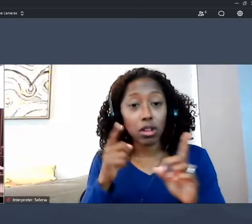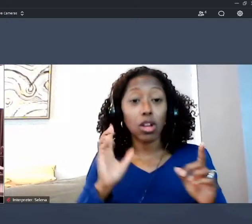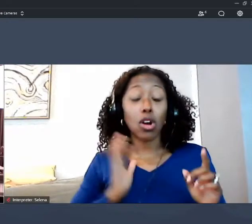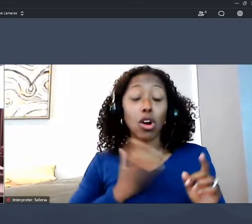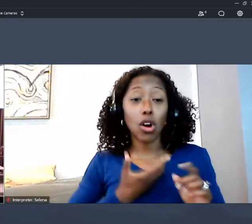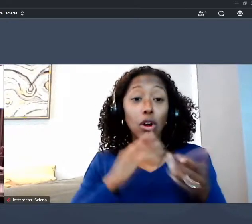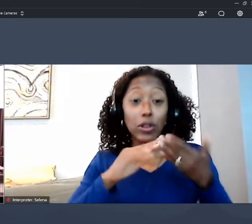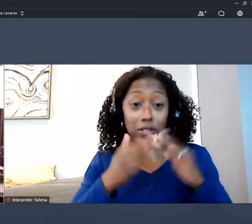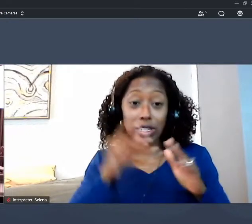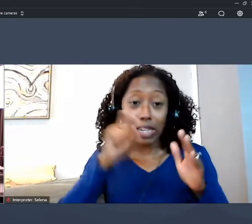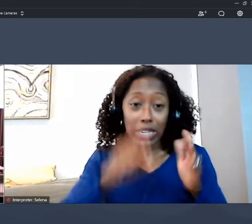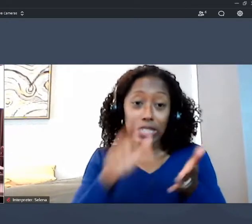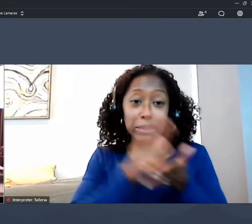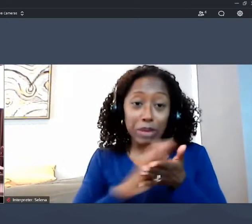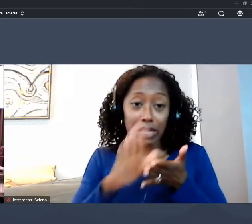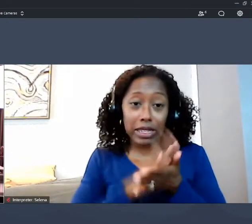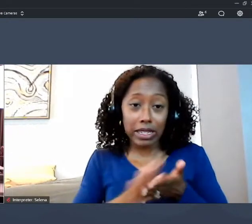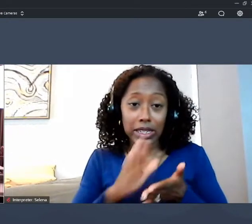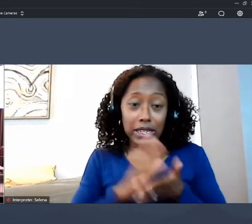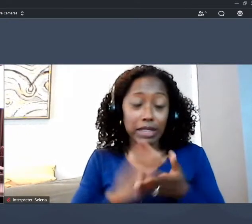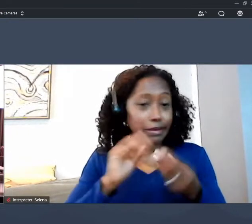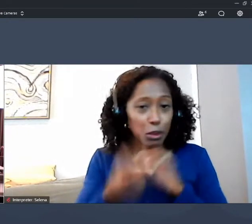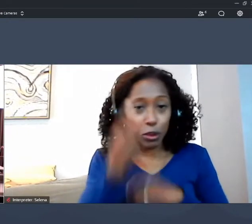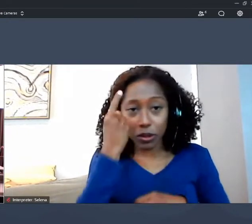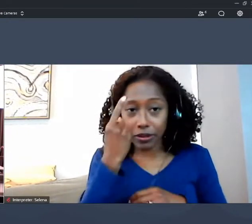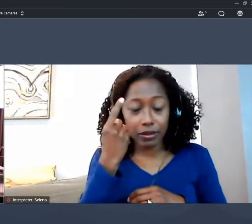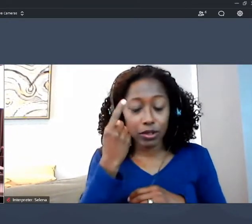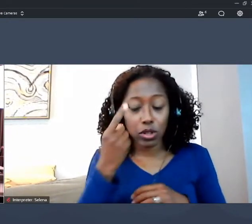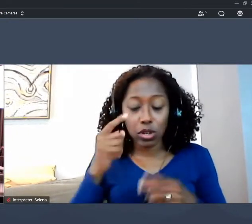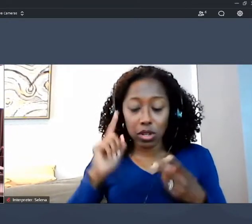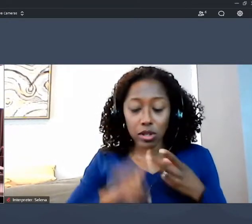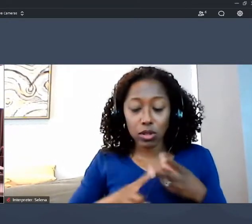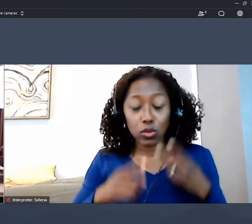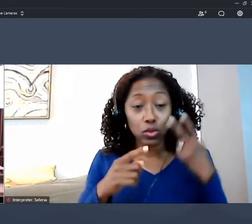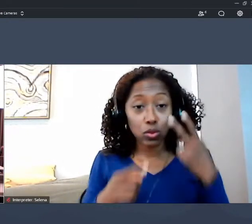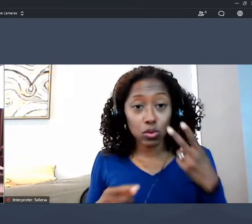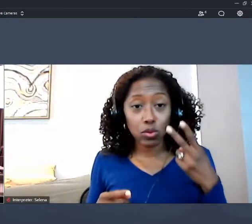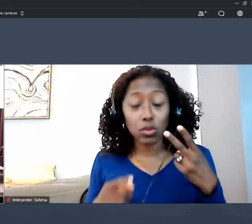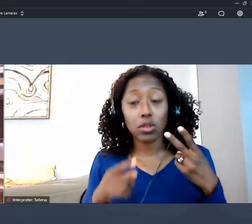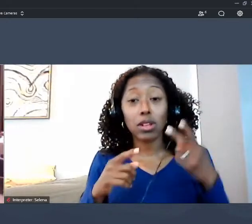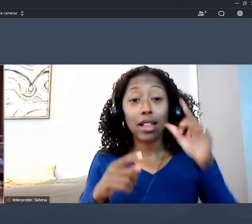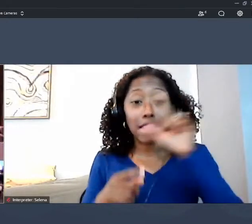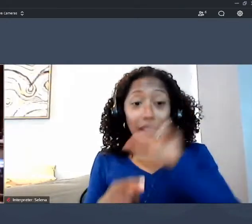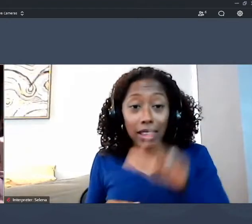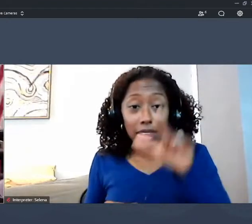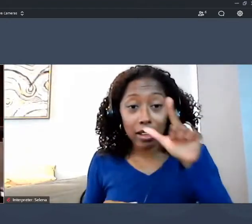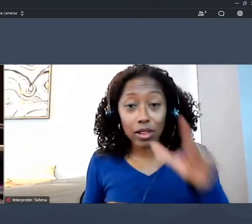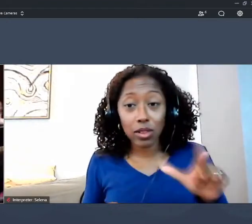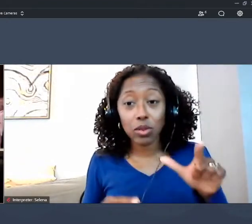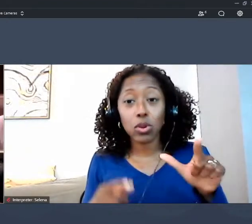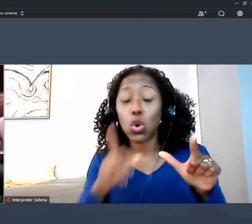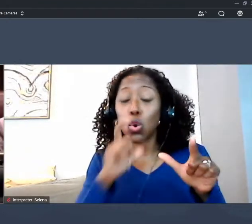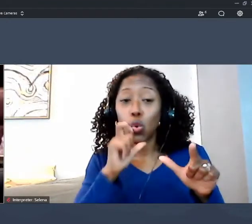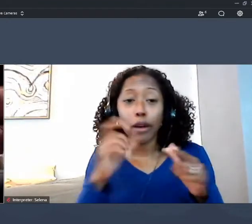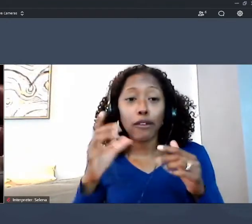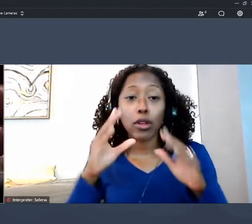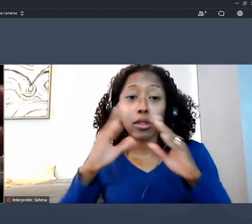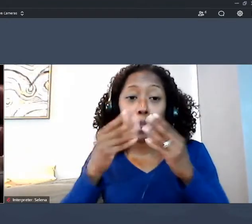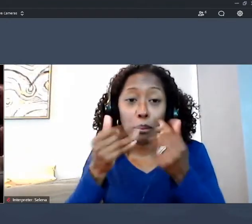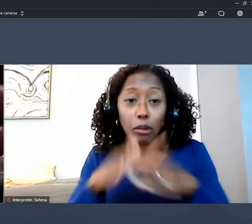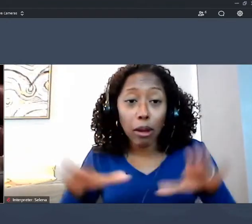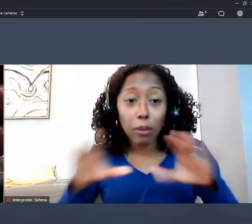cleaned up. Number one. Number two, landlords, whoever owns the property,